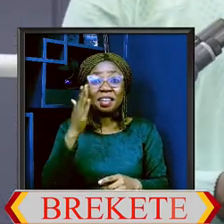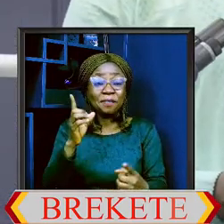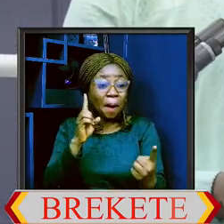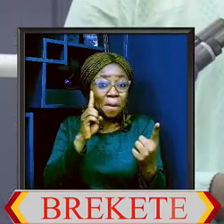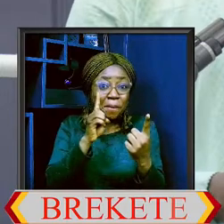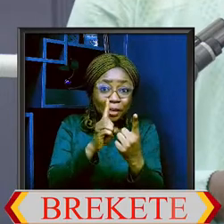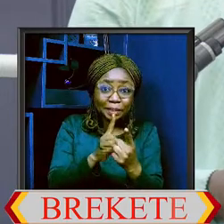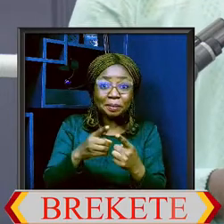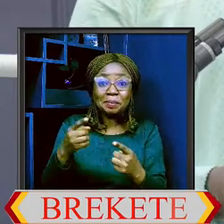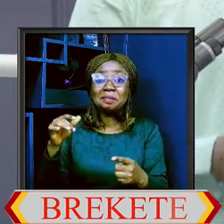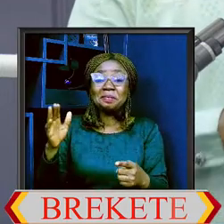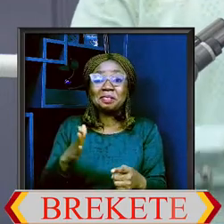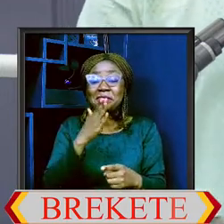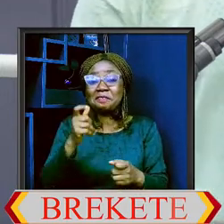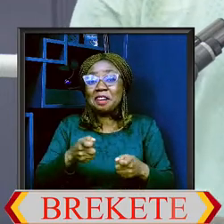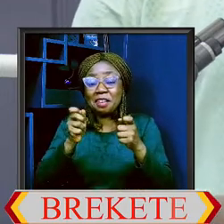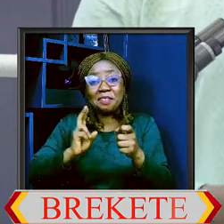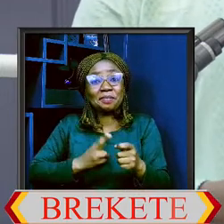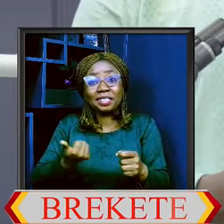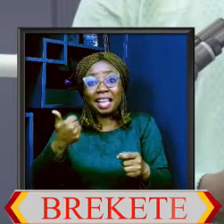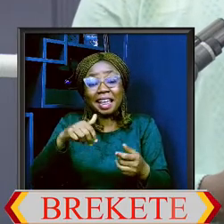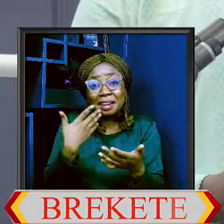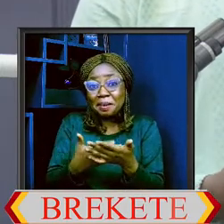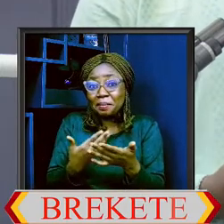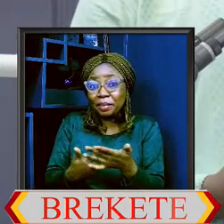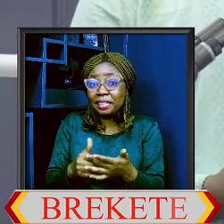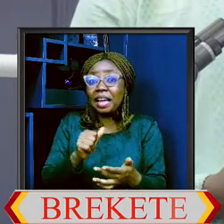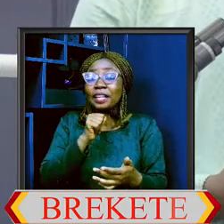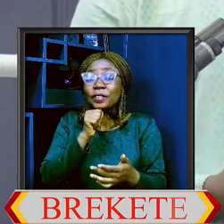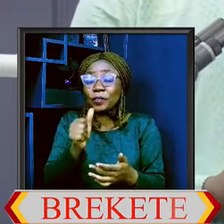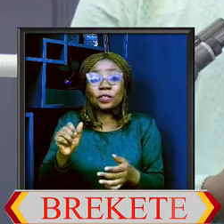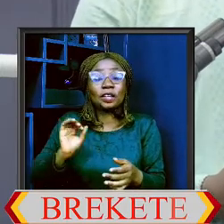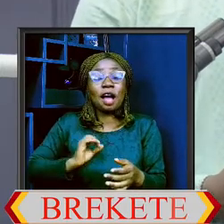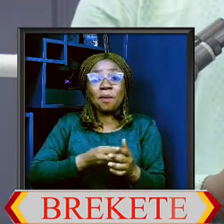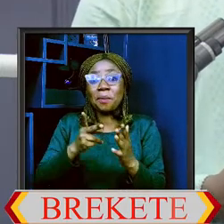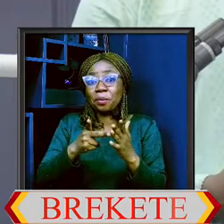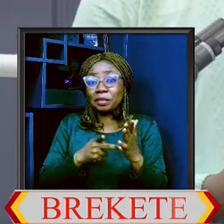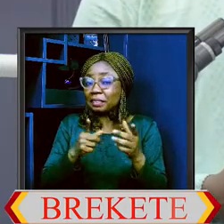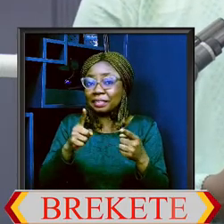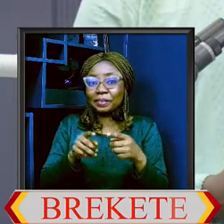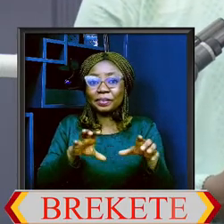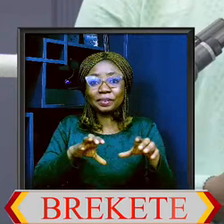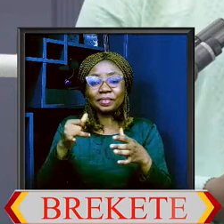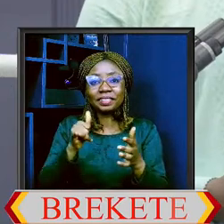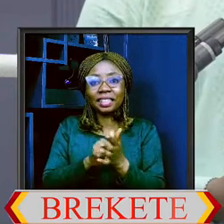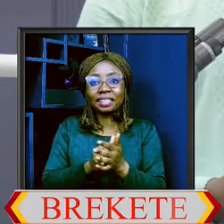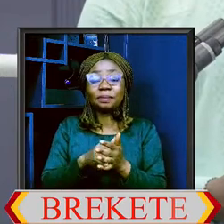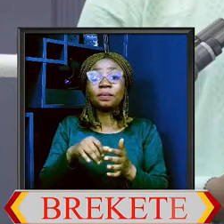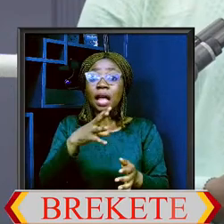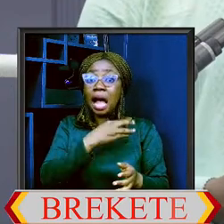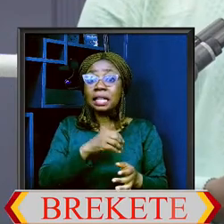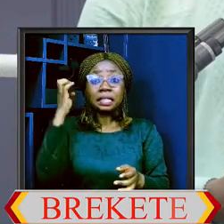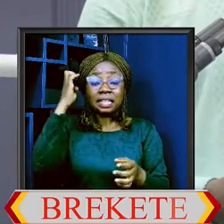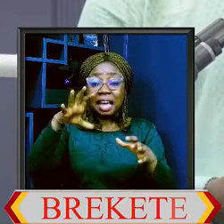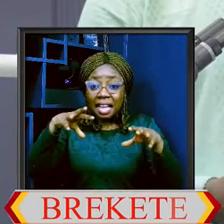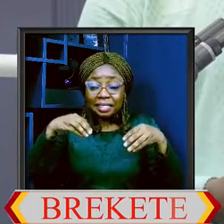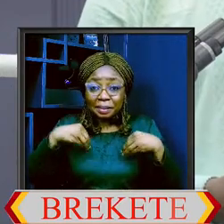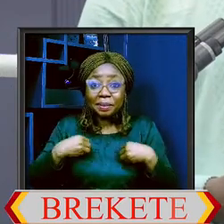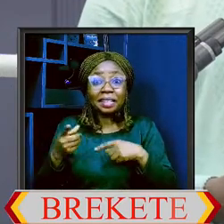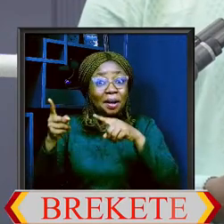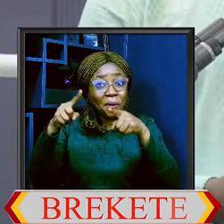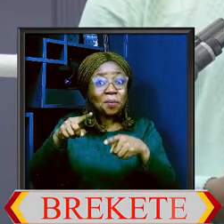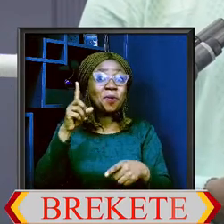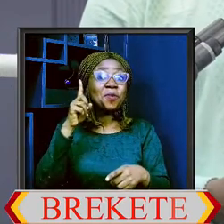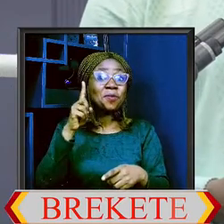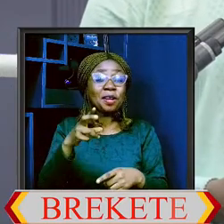him he never give us any money and it's not even our policy to do that and he accepted and he came and one